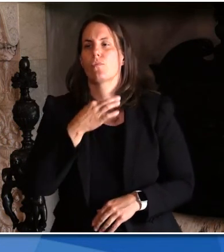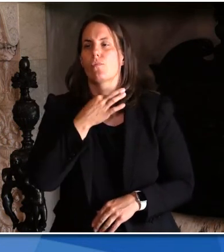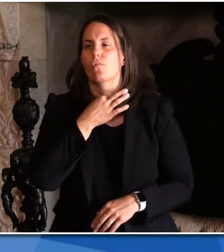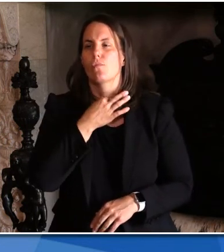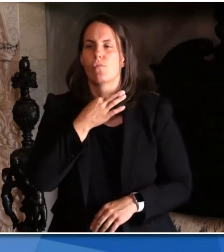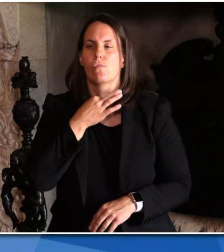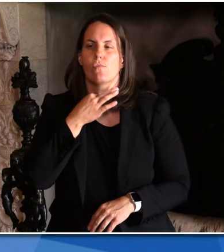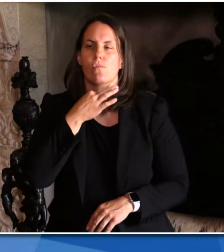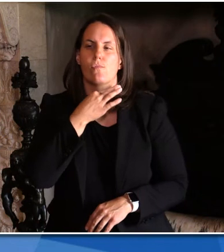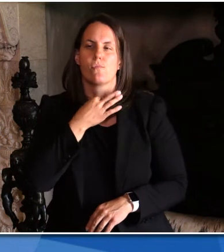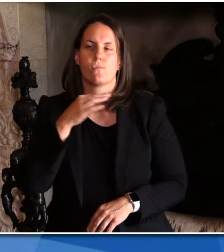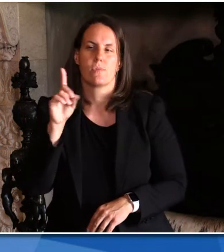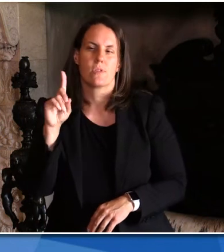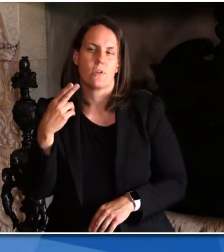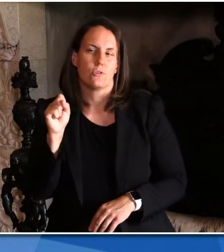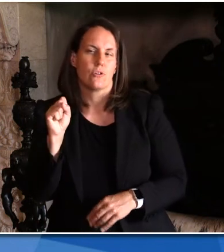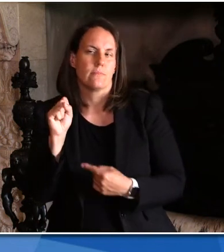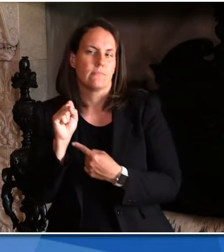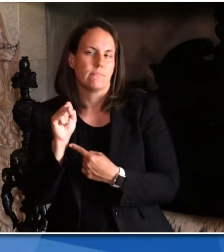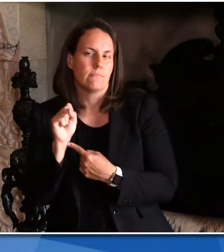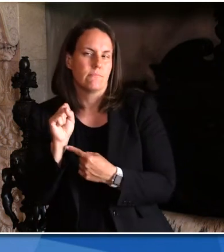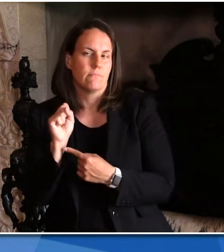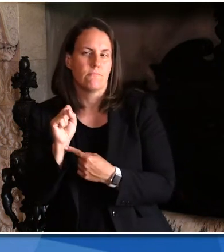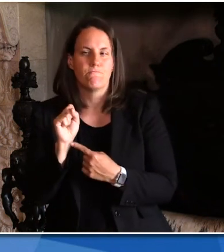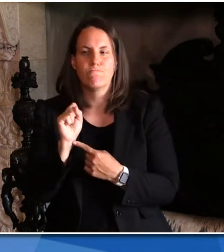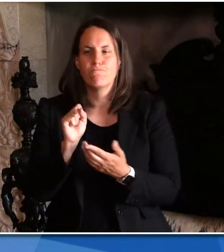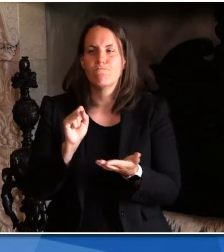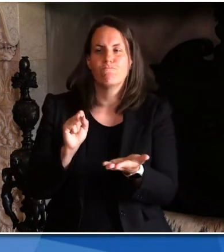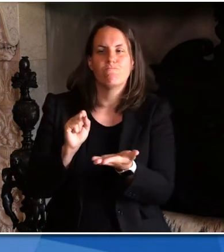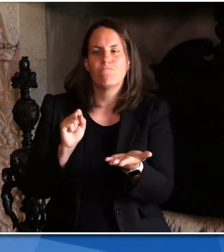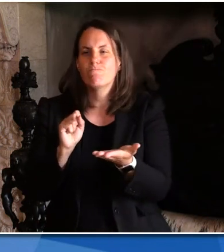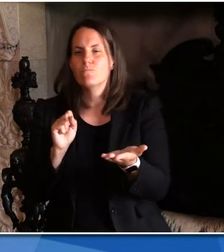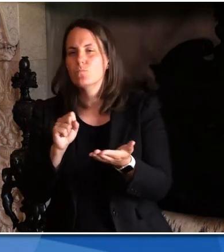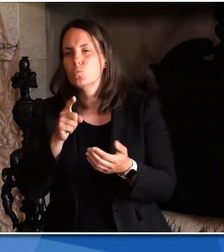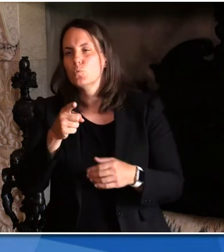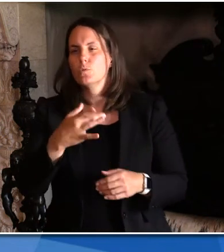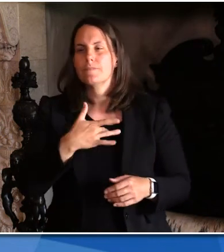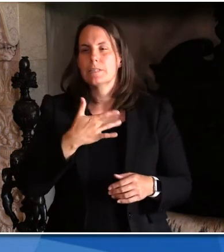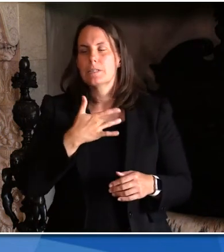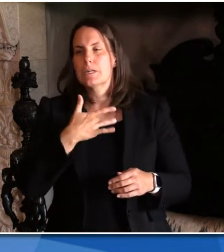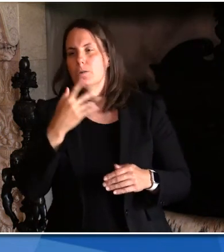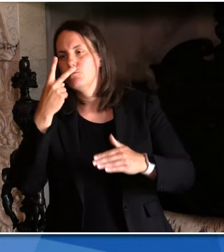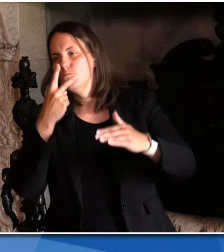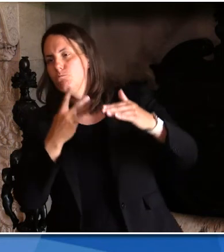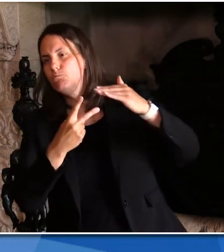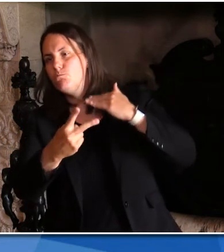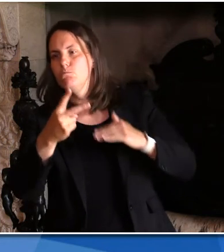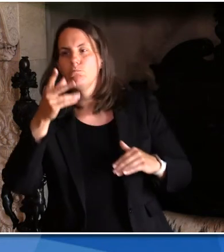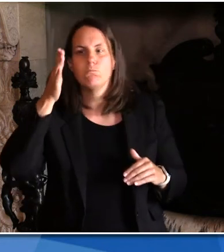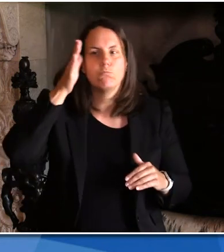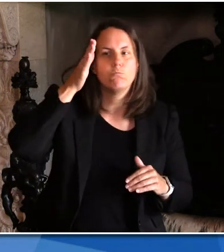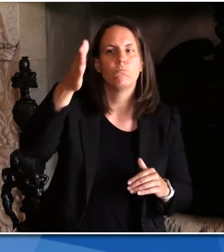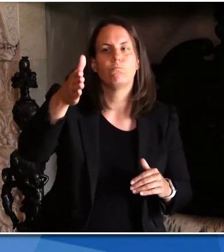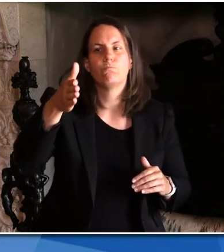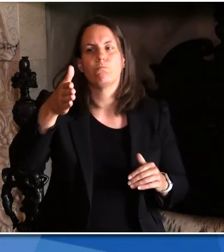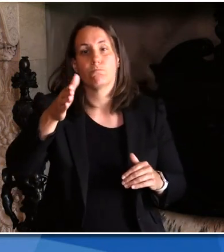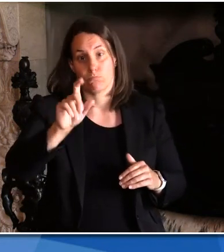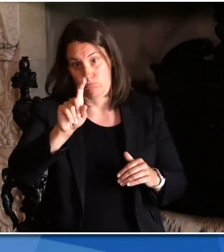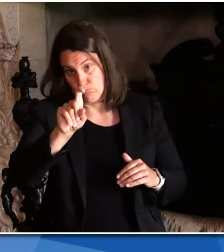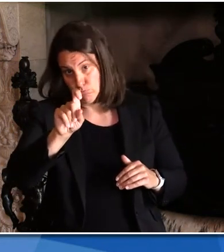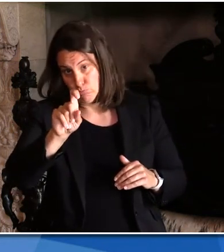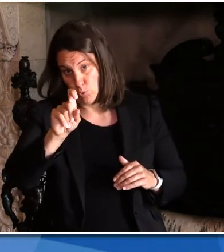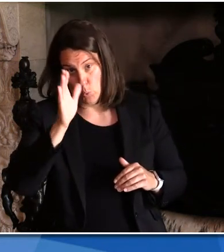of a expectation or anticipation that Wisconsin might witness a surge in COVID cases like some states have been